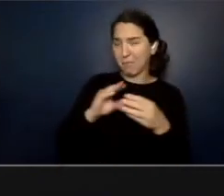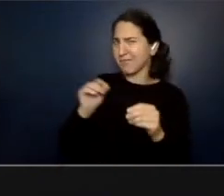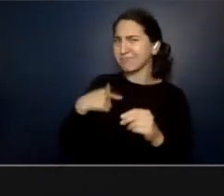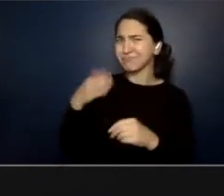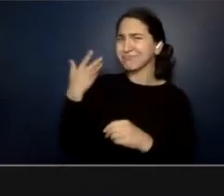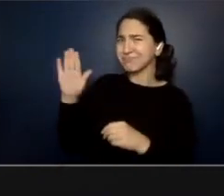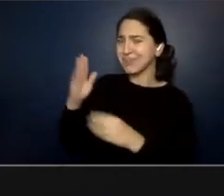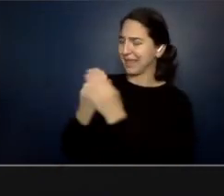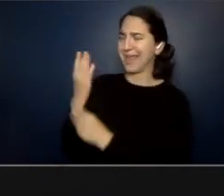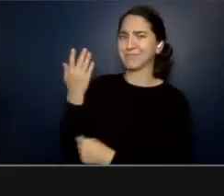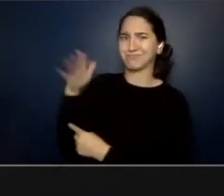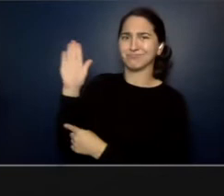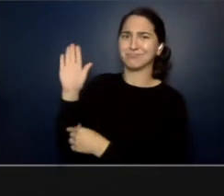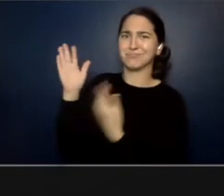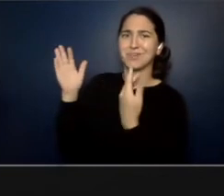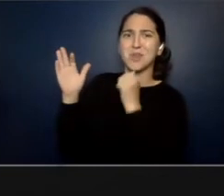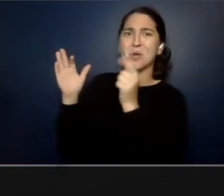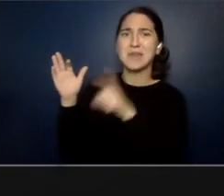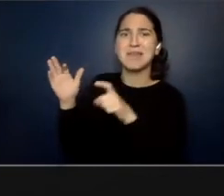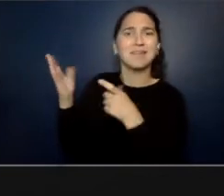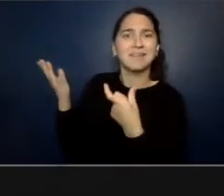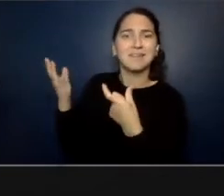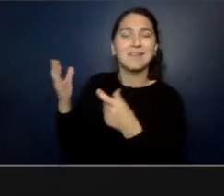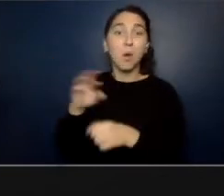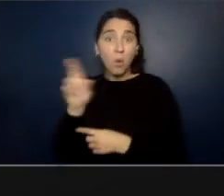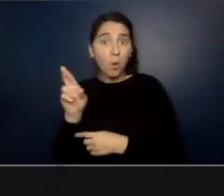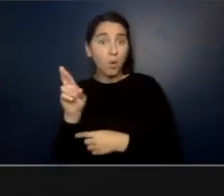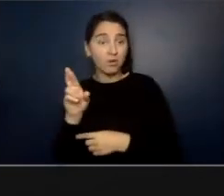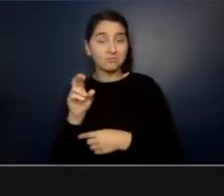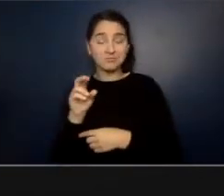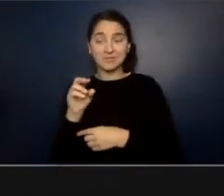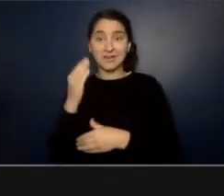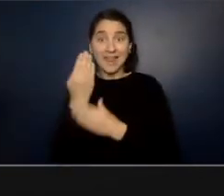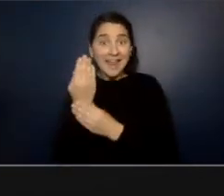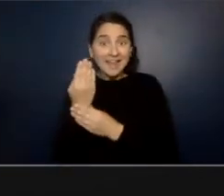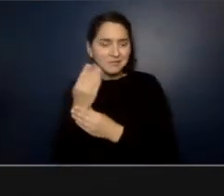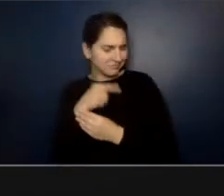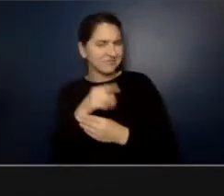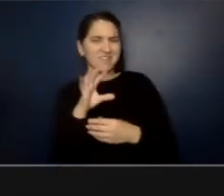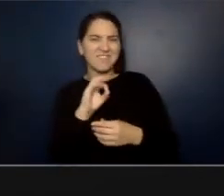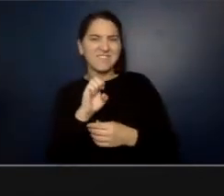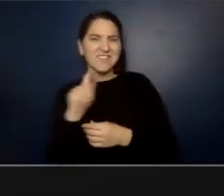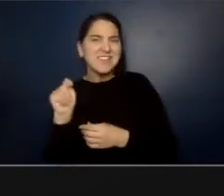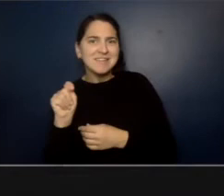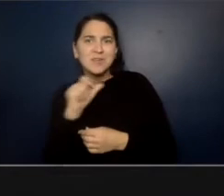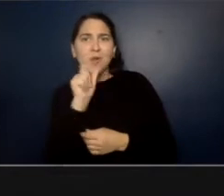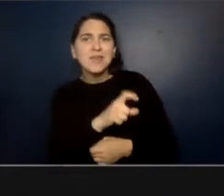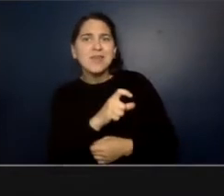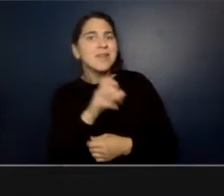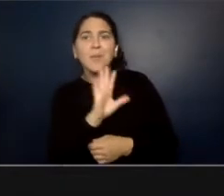weaker are indispensable. And those members of the body that we think less honorable,